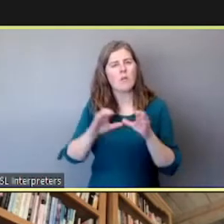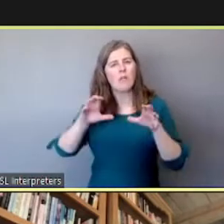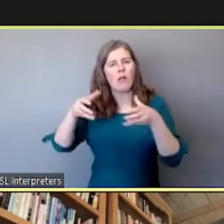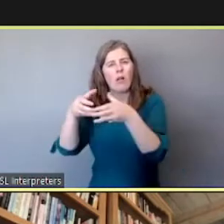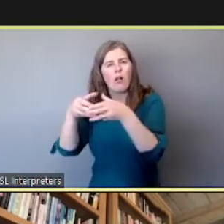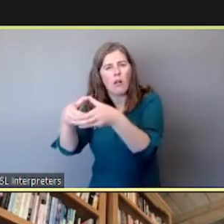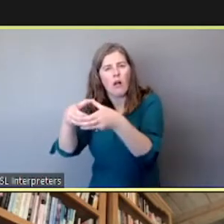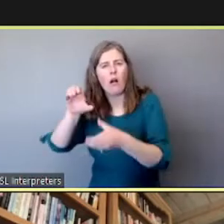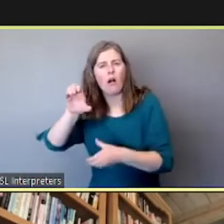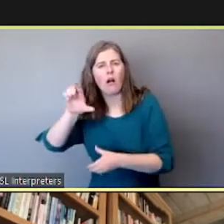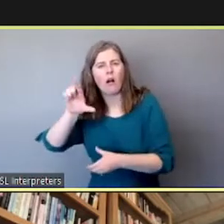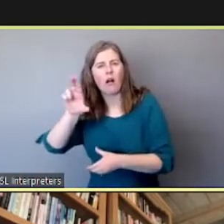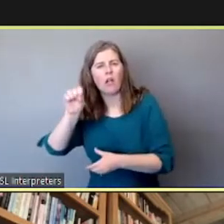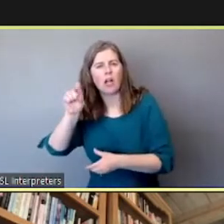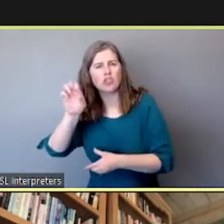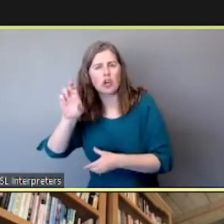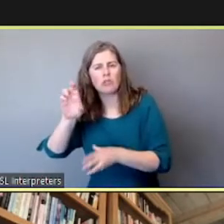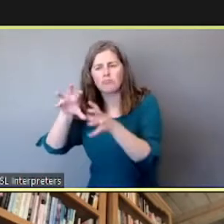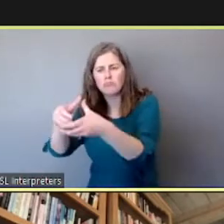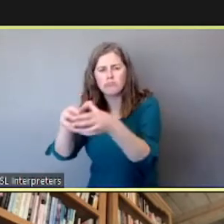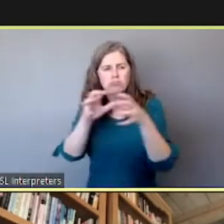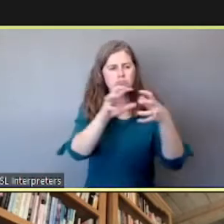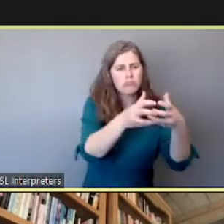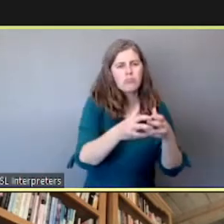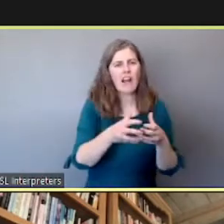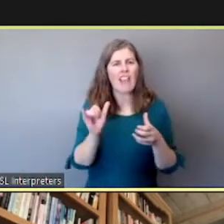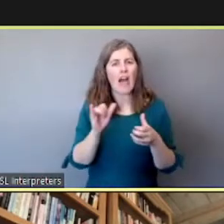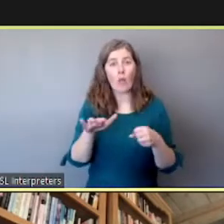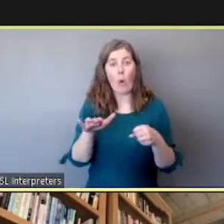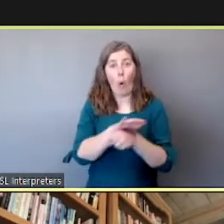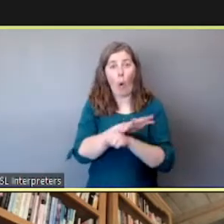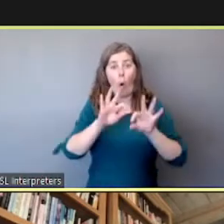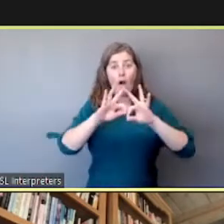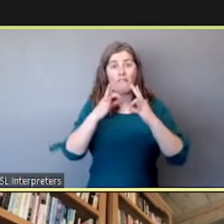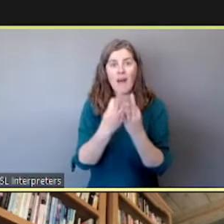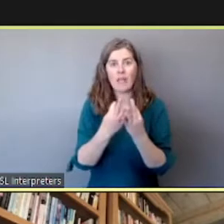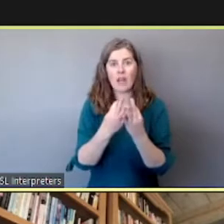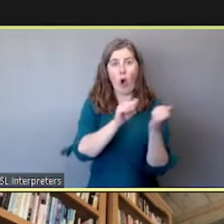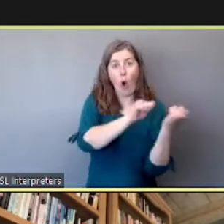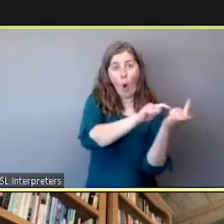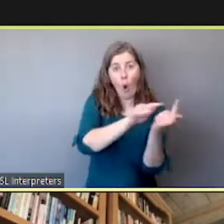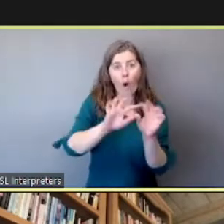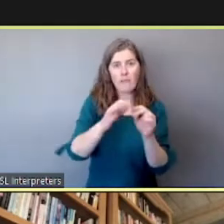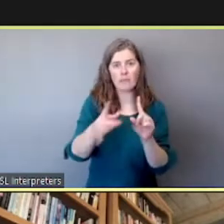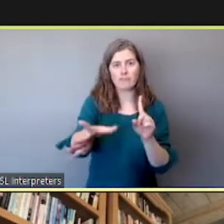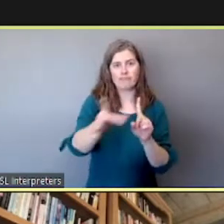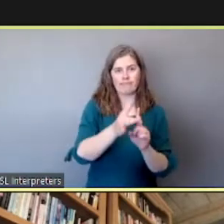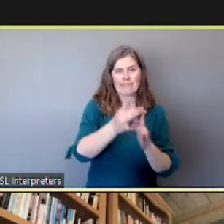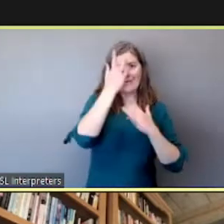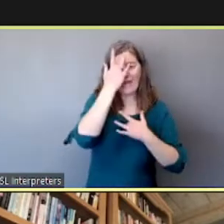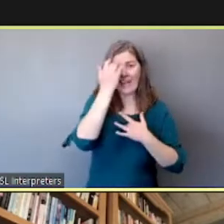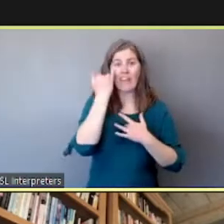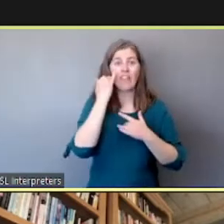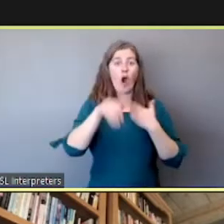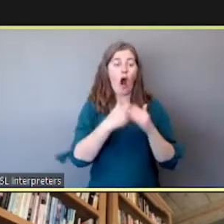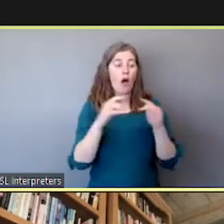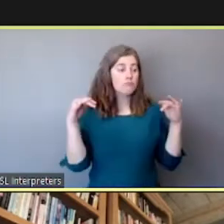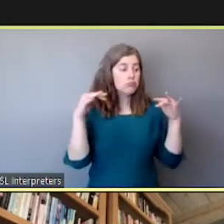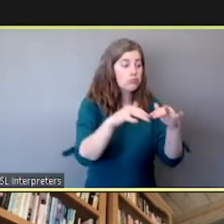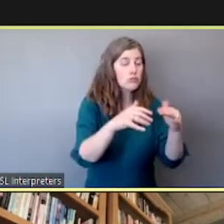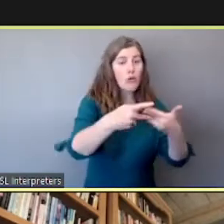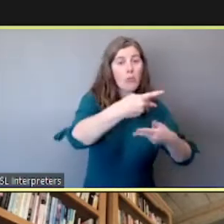Mexico, which is something you would expect. So like whole families, almost everyone who was at a party together in a